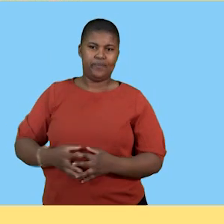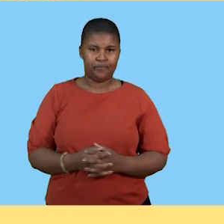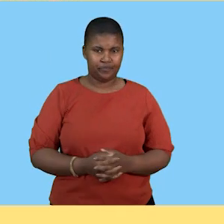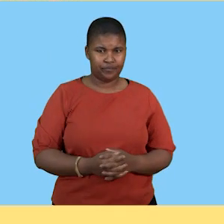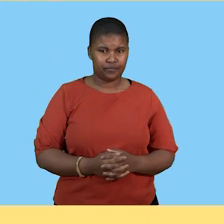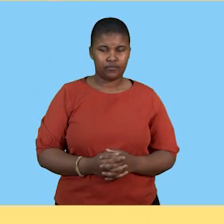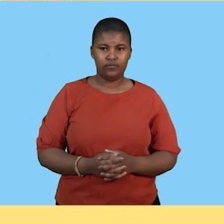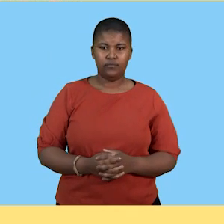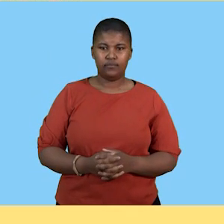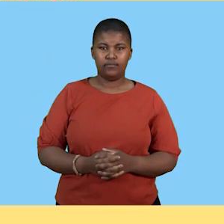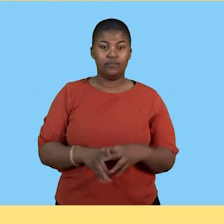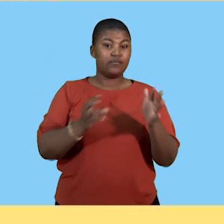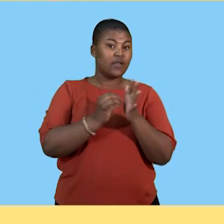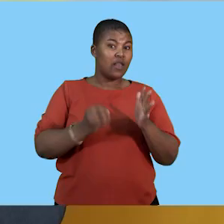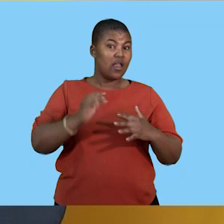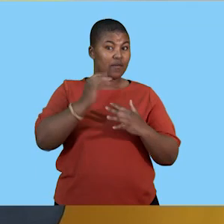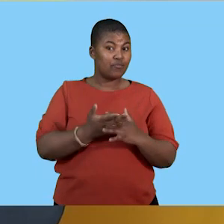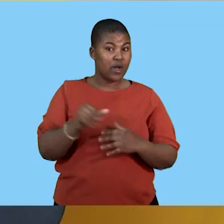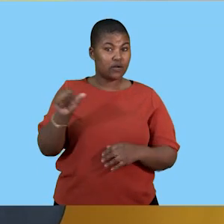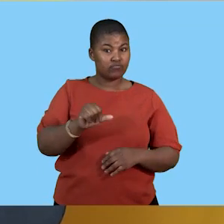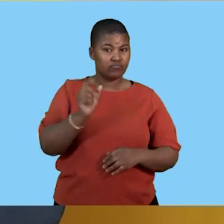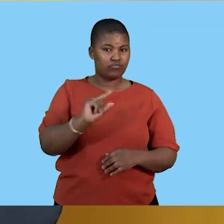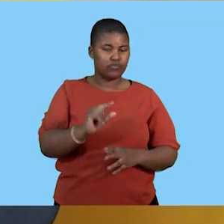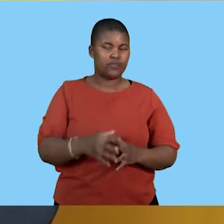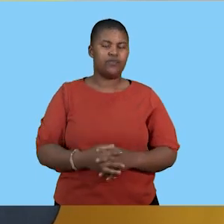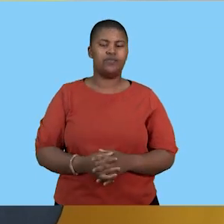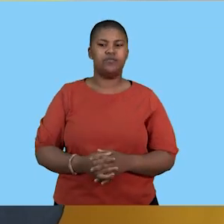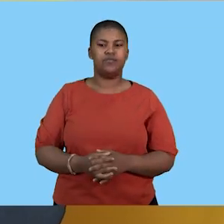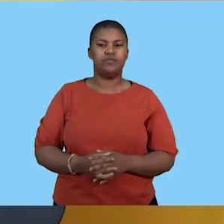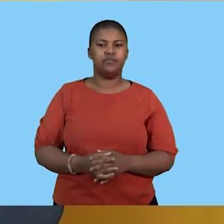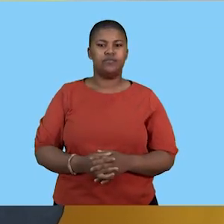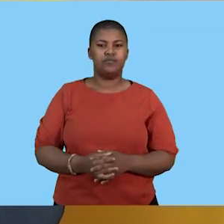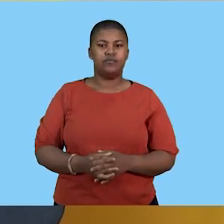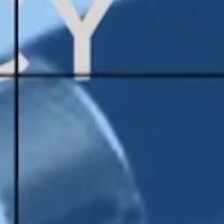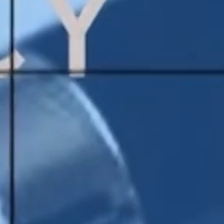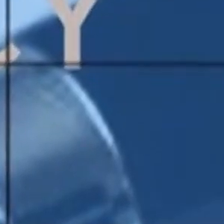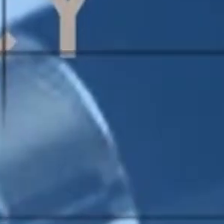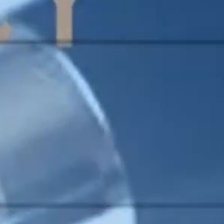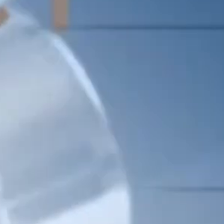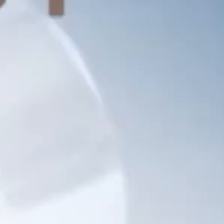your new. Dear learners, let's go for an ad break, and I'll see you shortly.